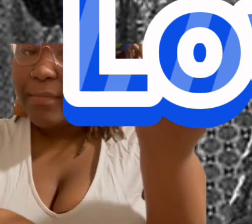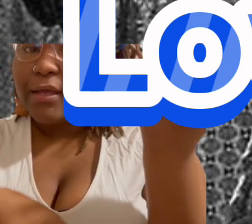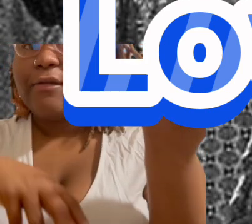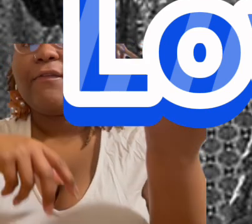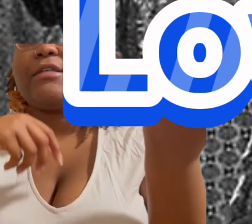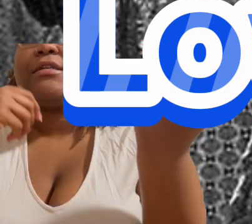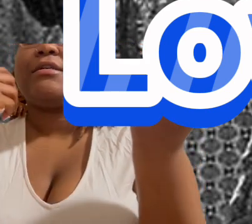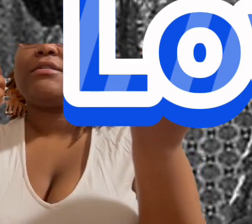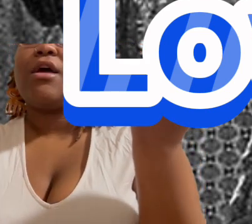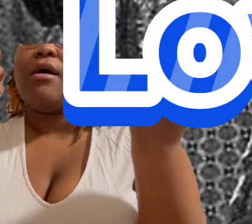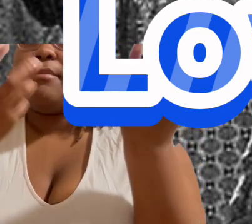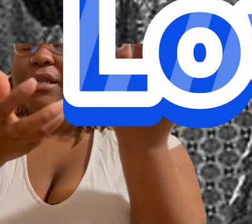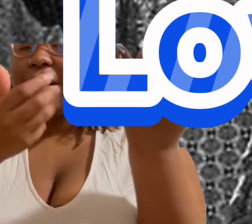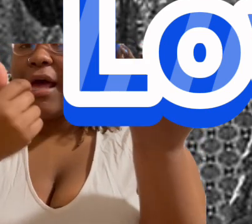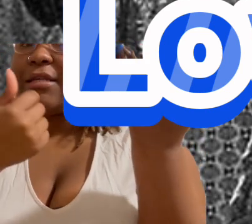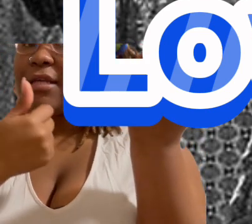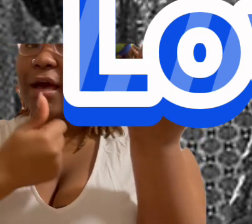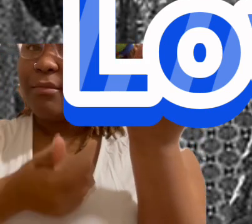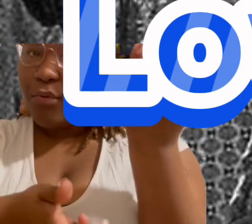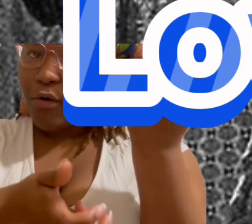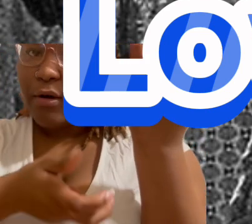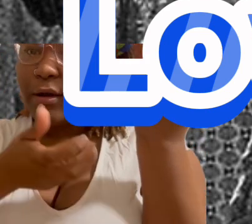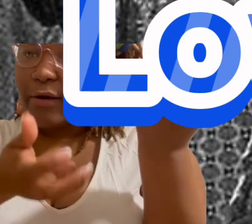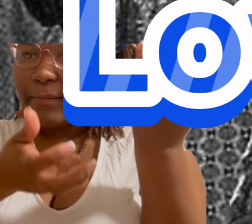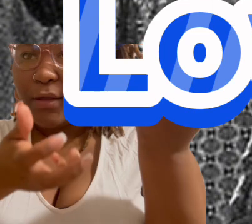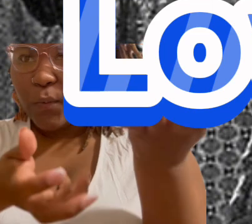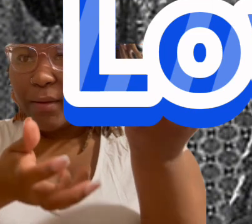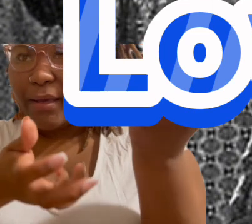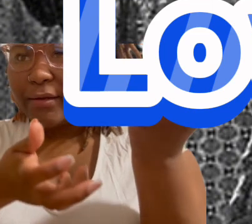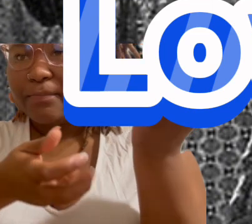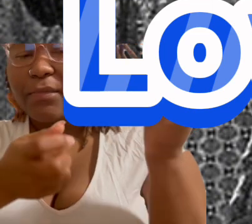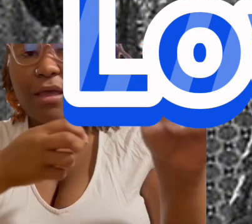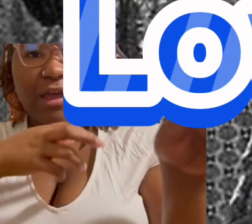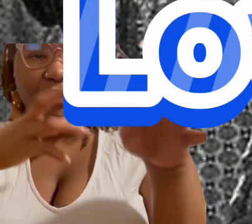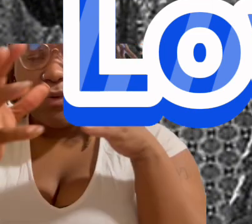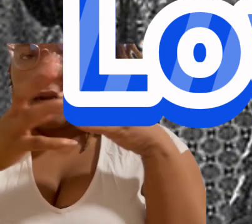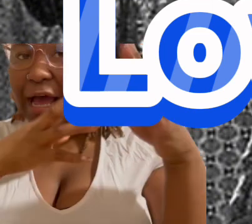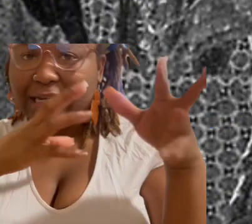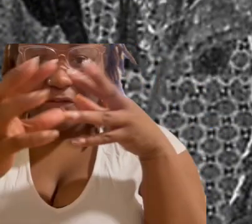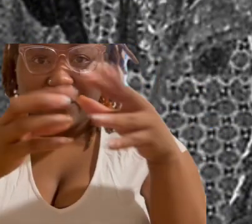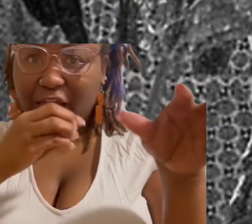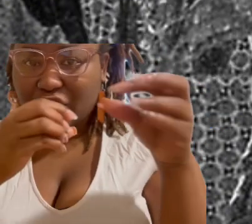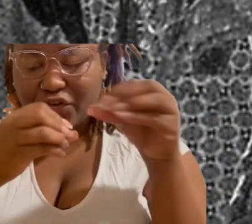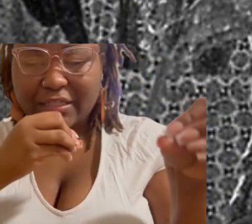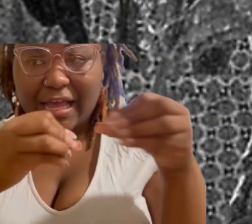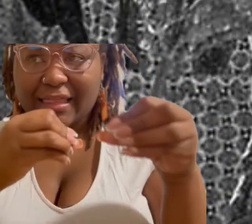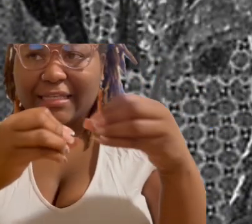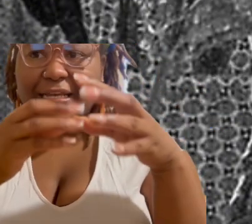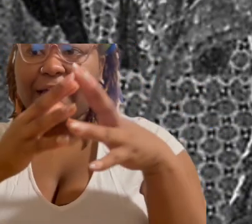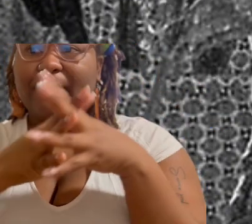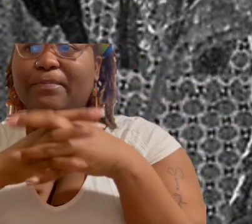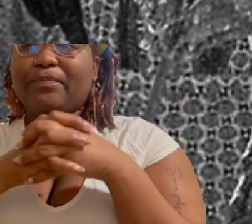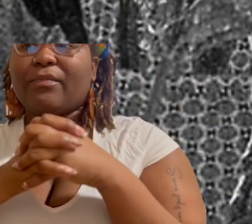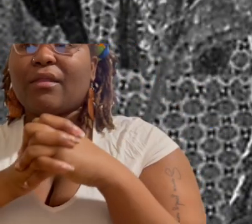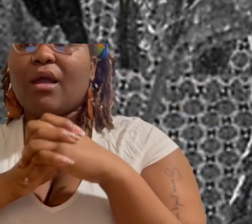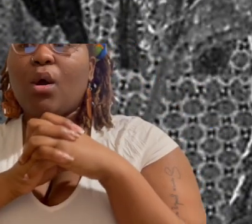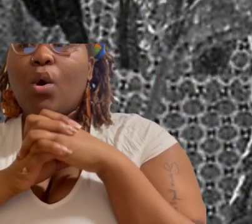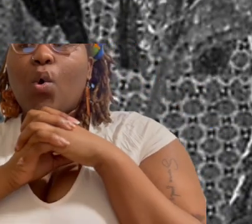Caribbean women versus middle class and poorer Caribbean women. Everyone had different interests at the